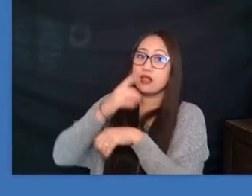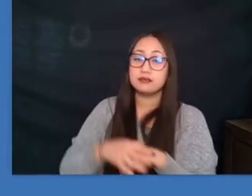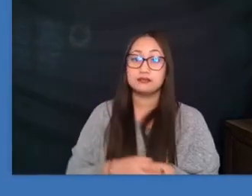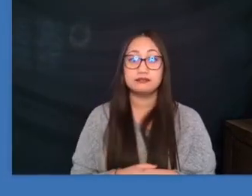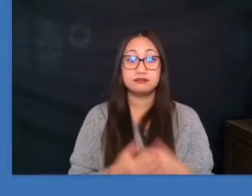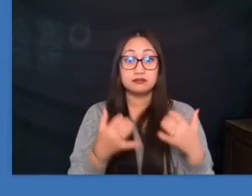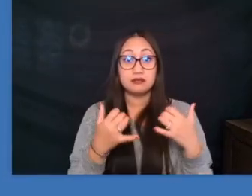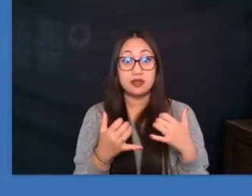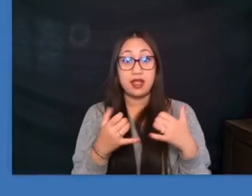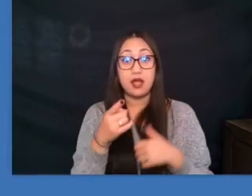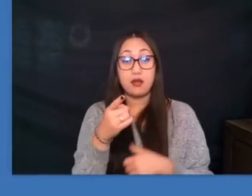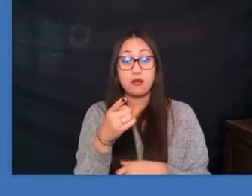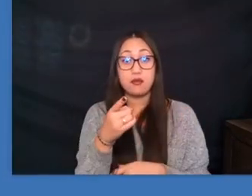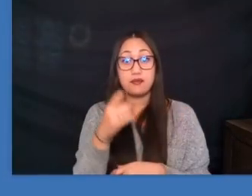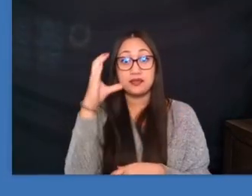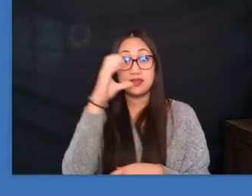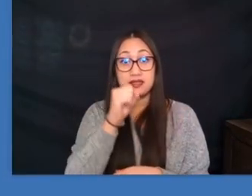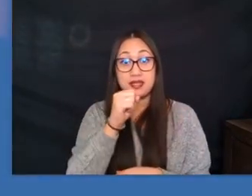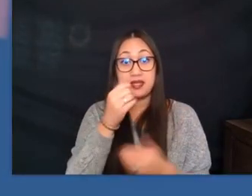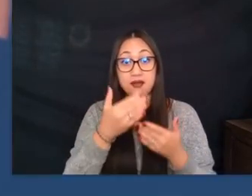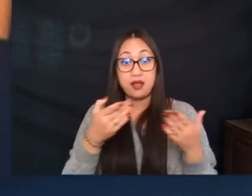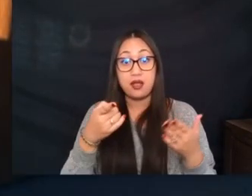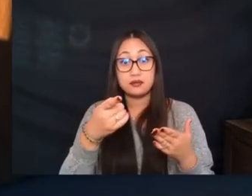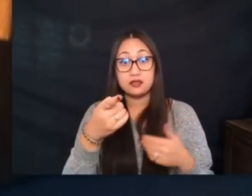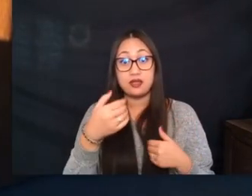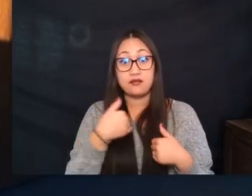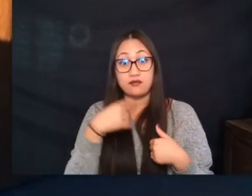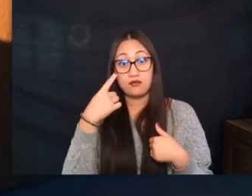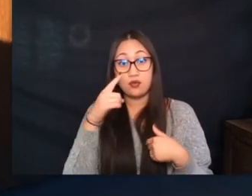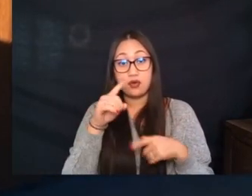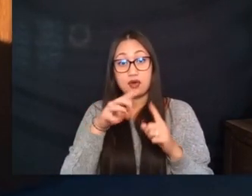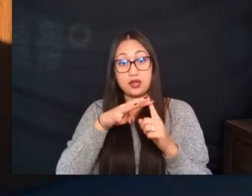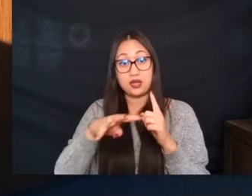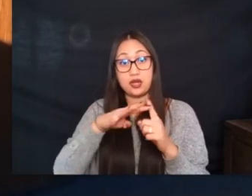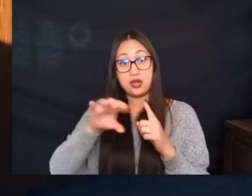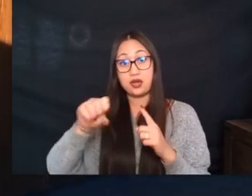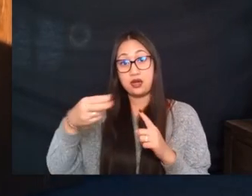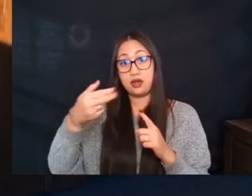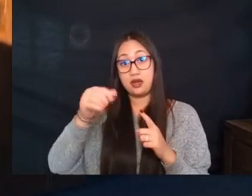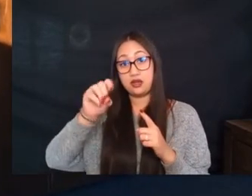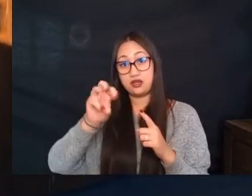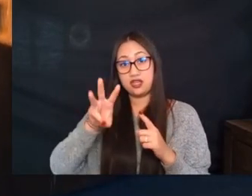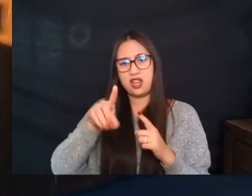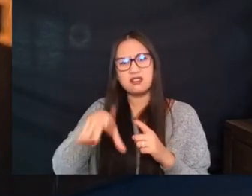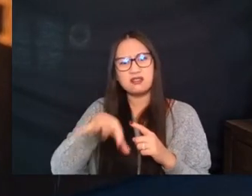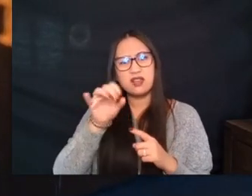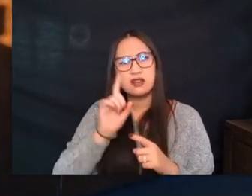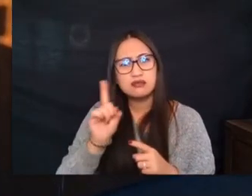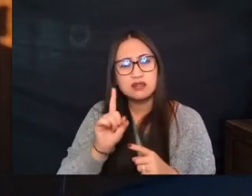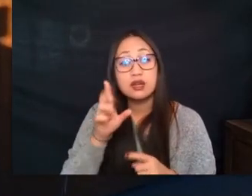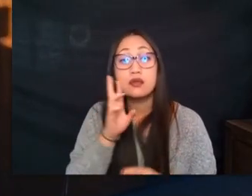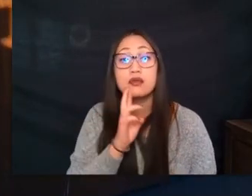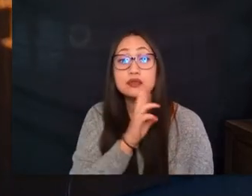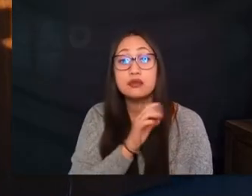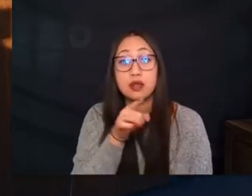Try and guess the objects that made these different shadows. This shadow here was found in a restaurant.